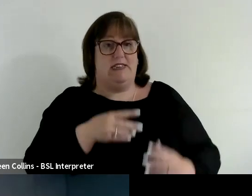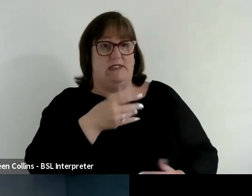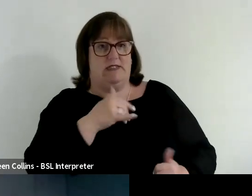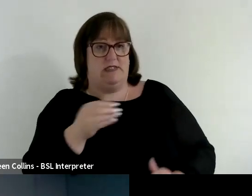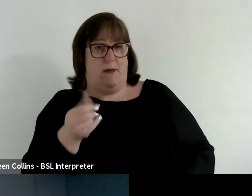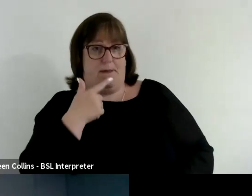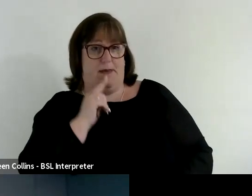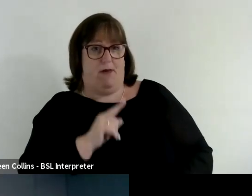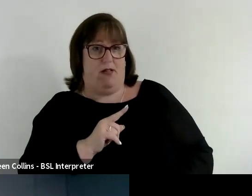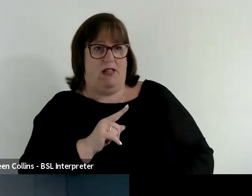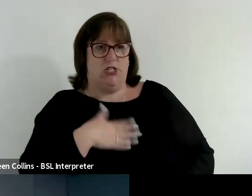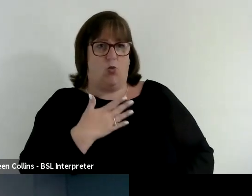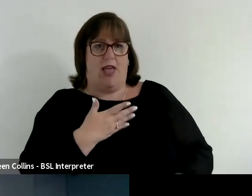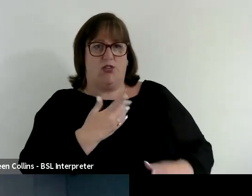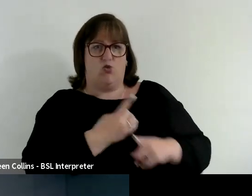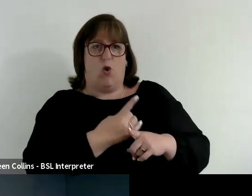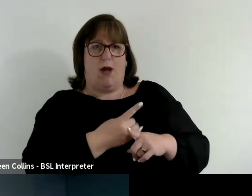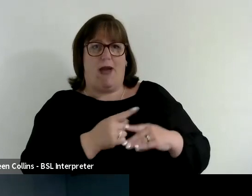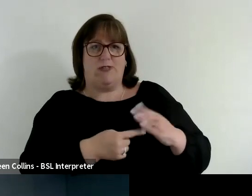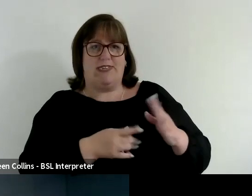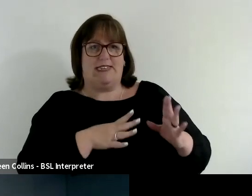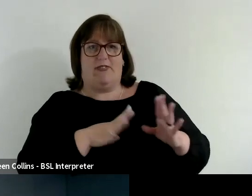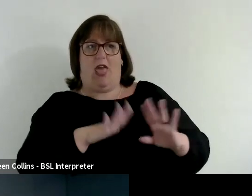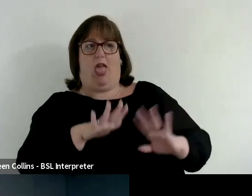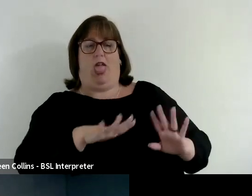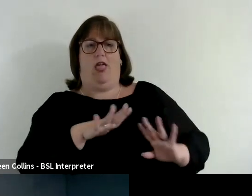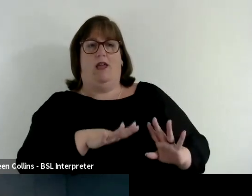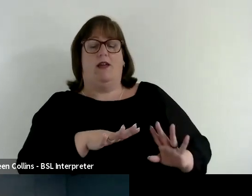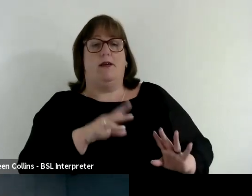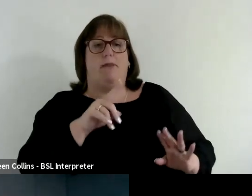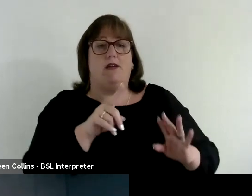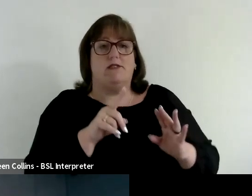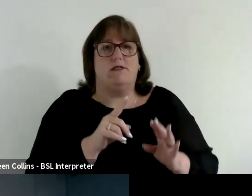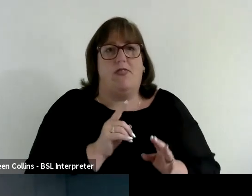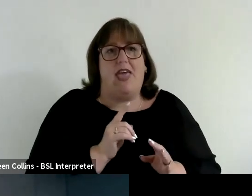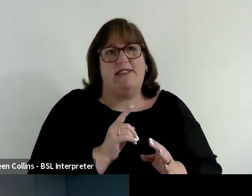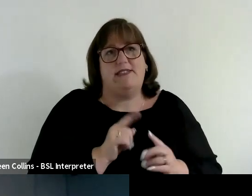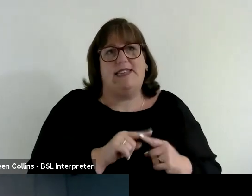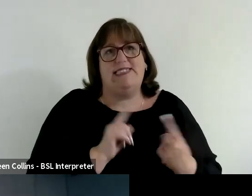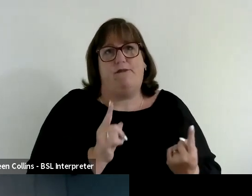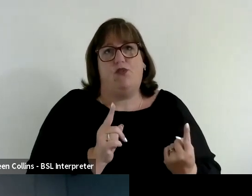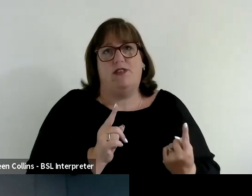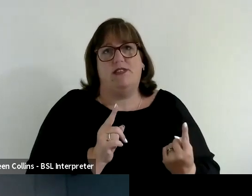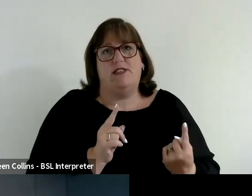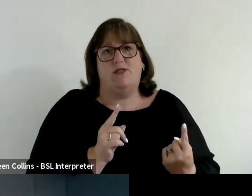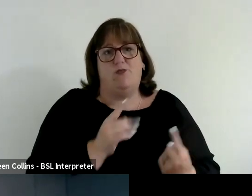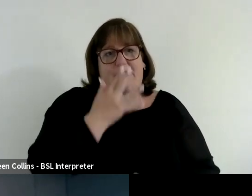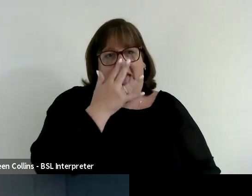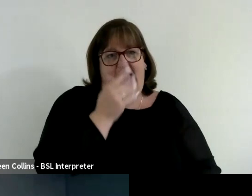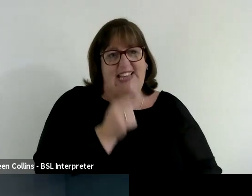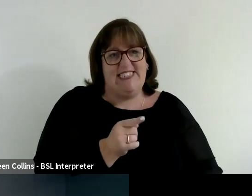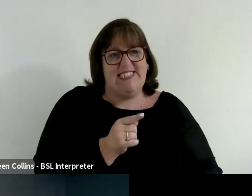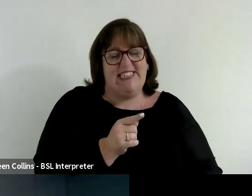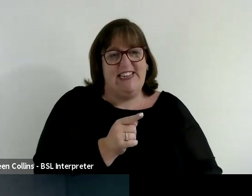awkward. More so, I think there is a generational difference. You know, what I see now when I'm